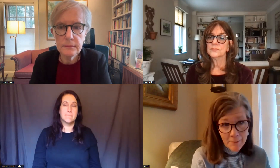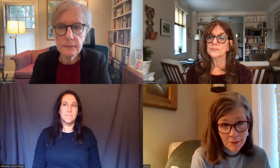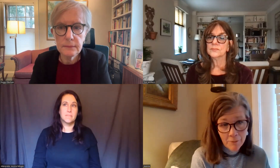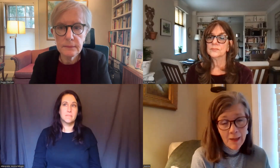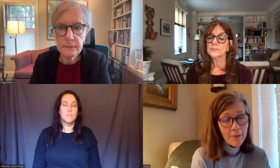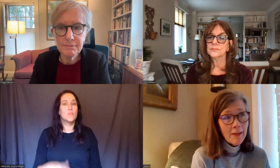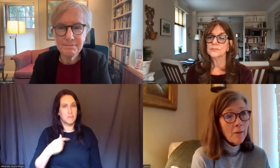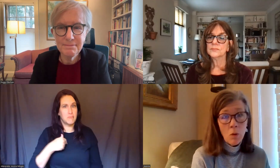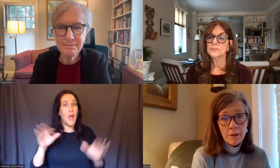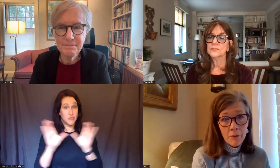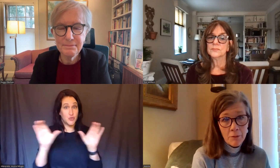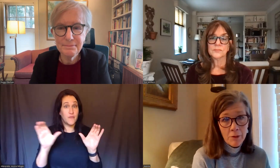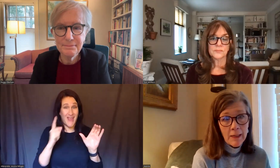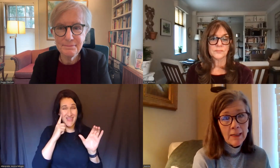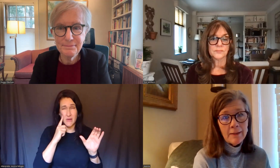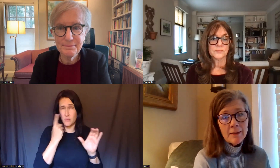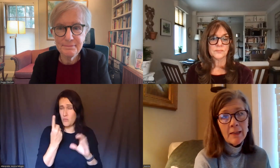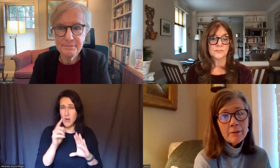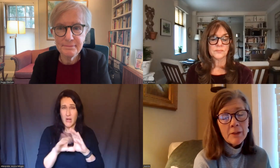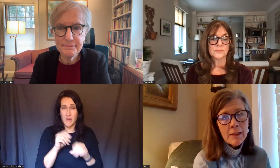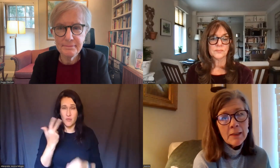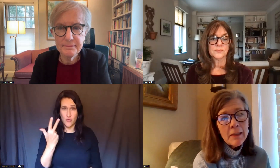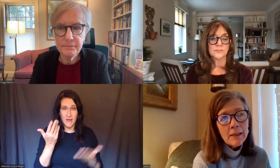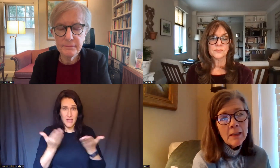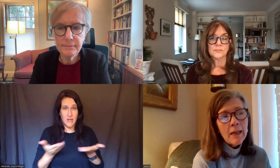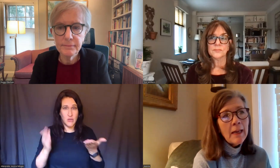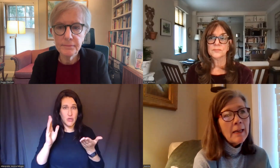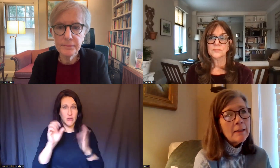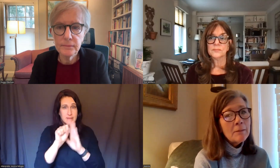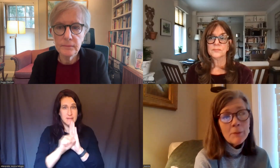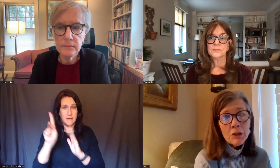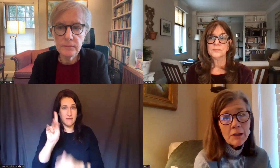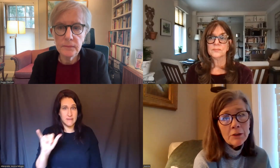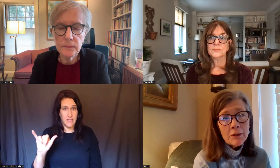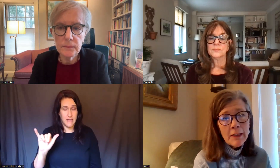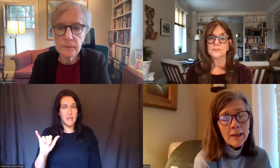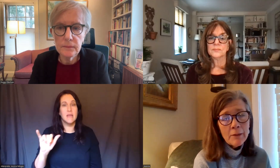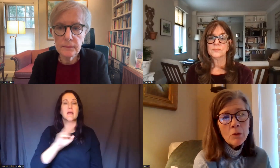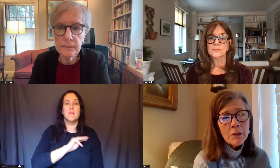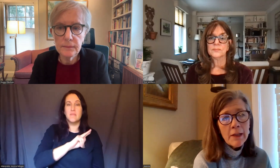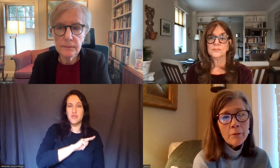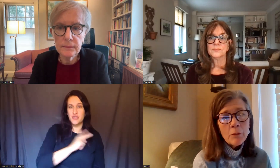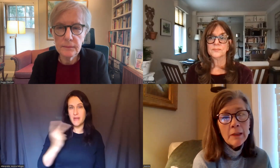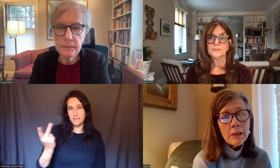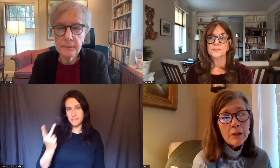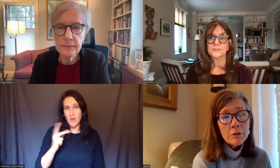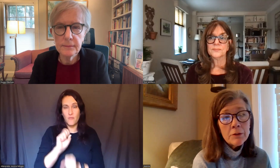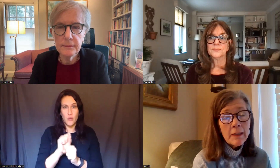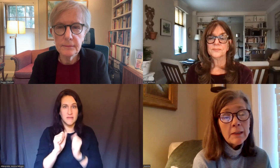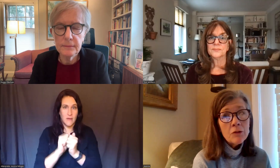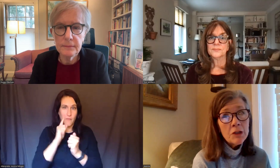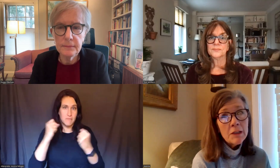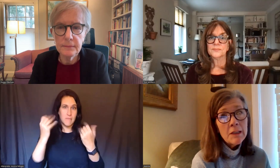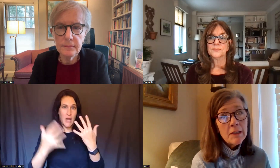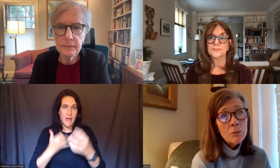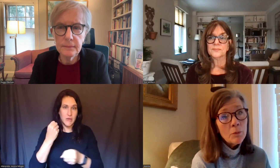I am certified. I think I'm one of 3 in the state of Kentucky, and Michelle and I have worked together for many years,